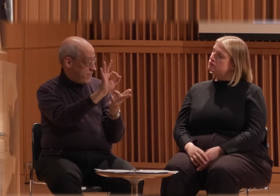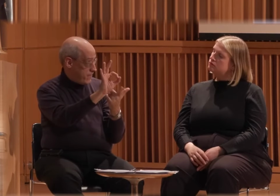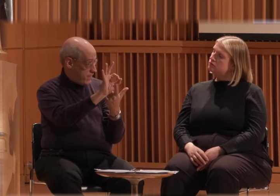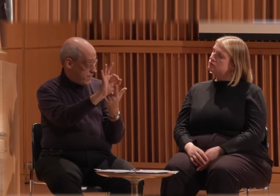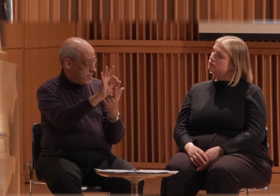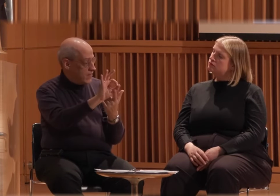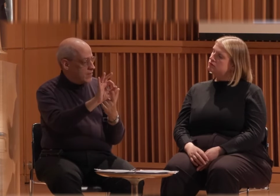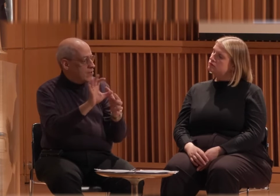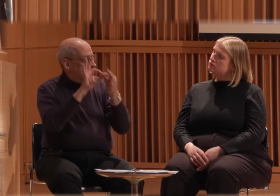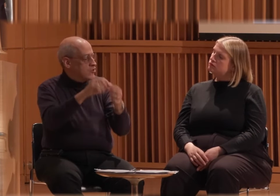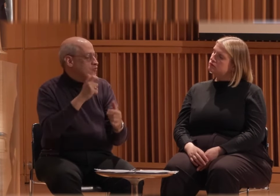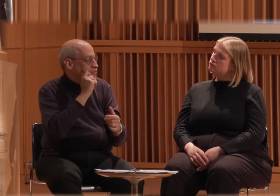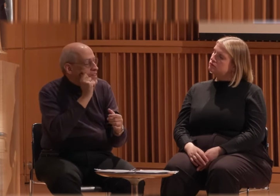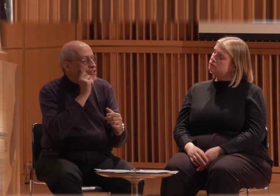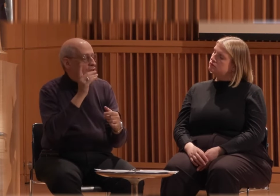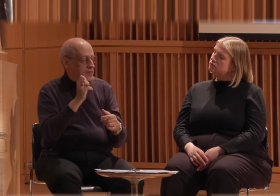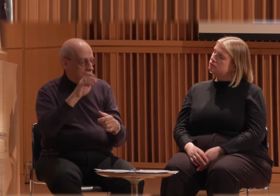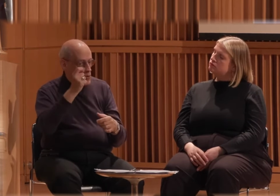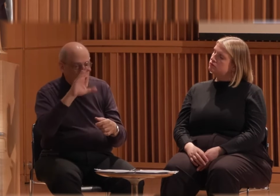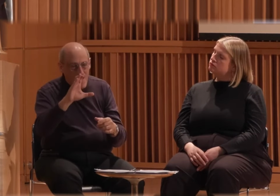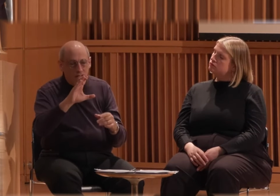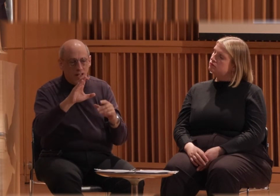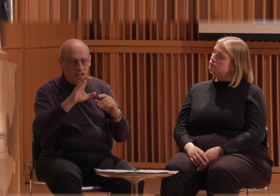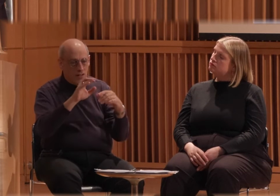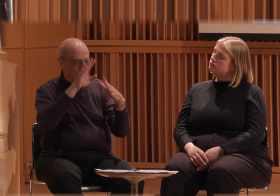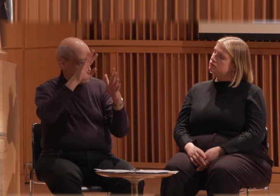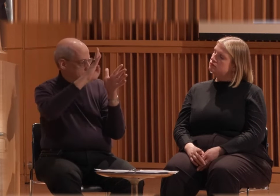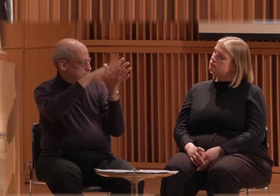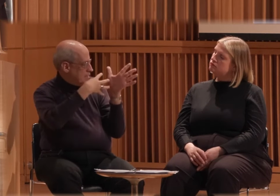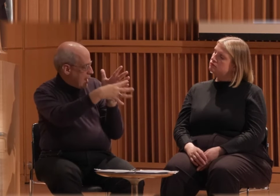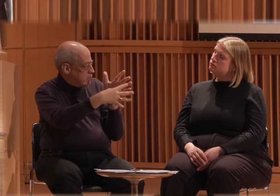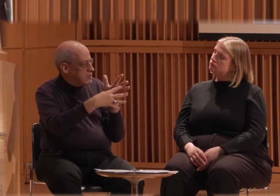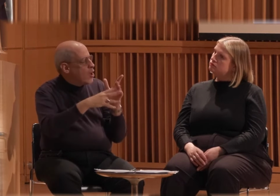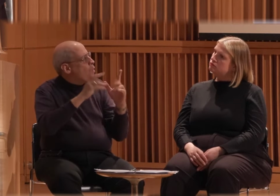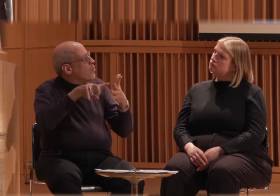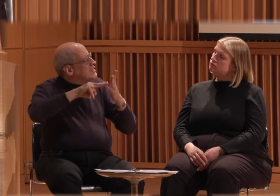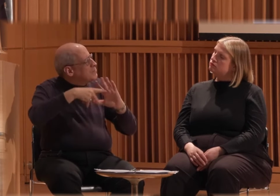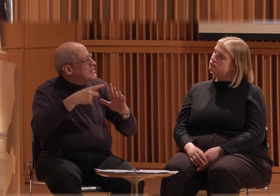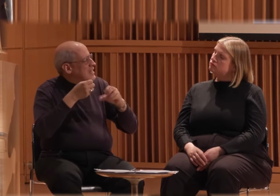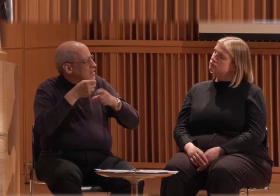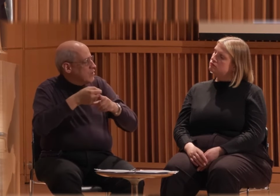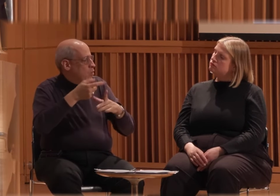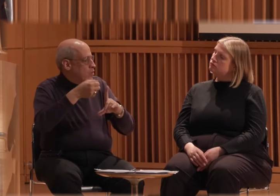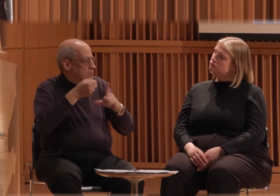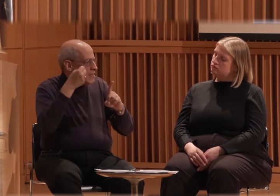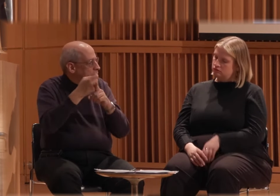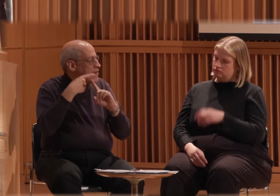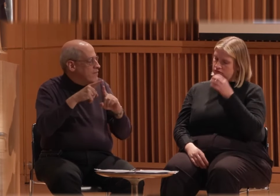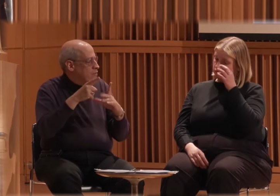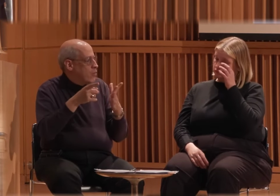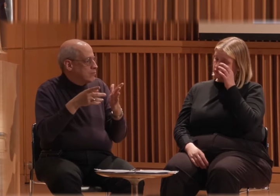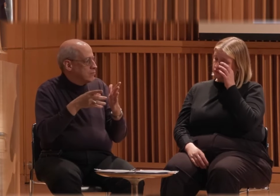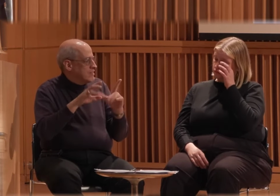along racial demographic lines, what does this mean for public health and democracy? I mean, this might be